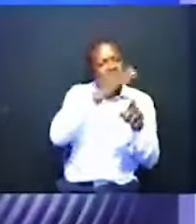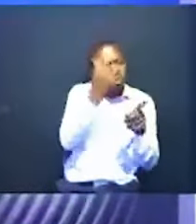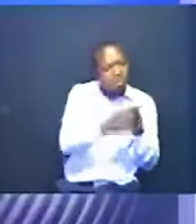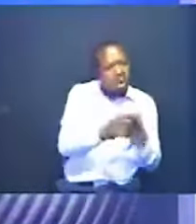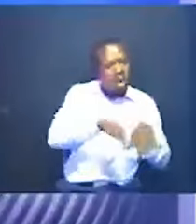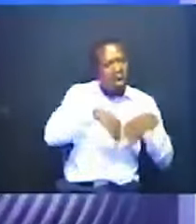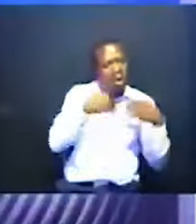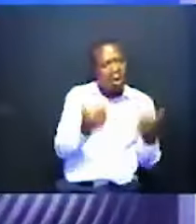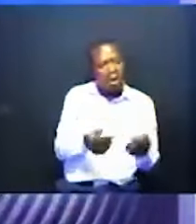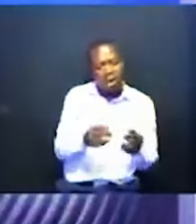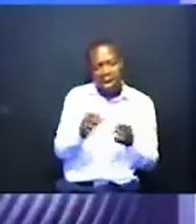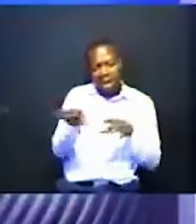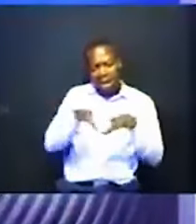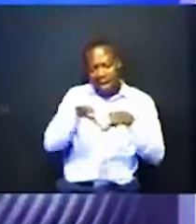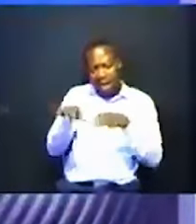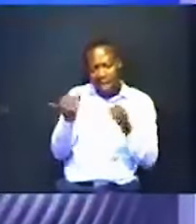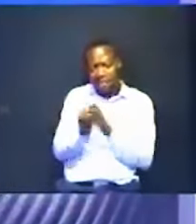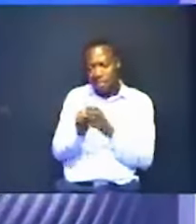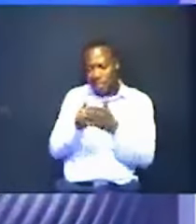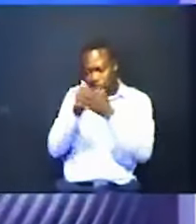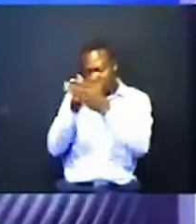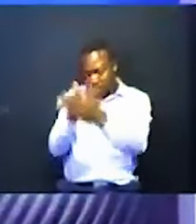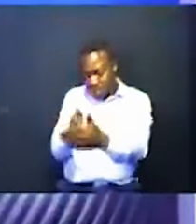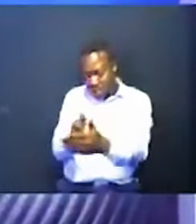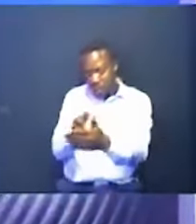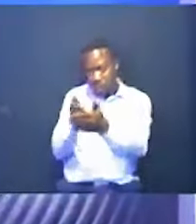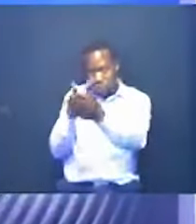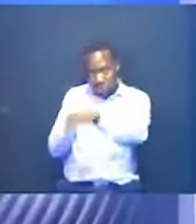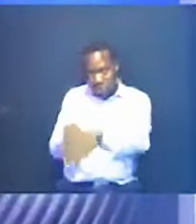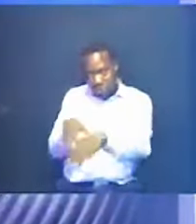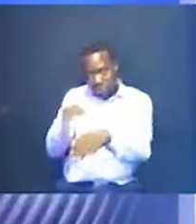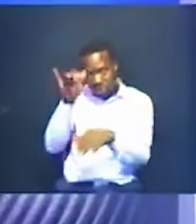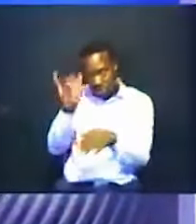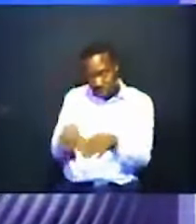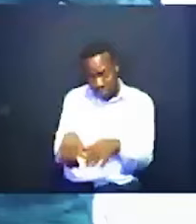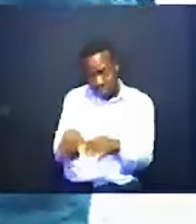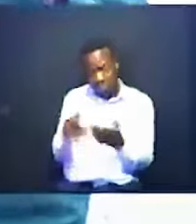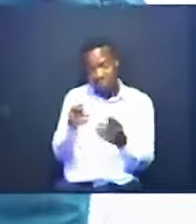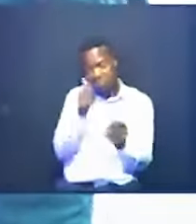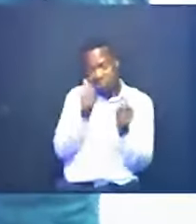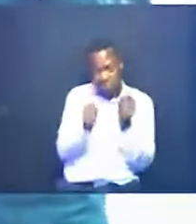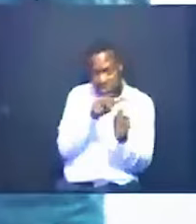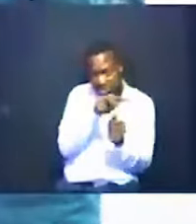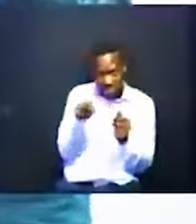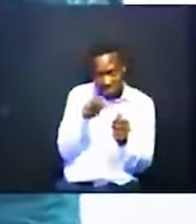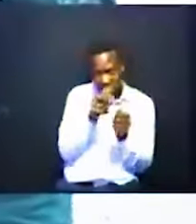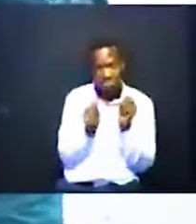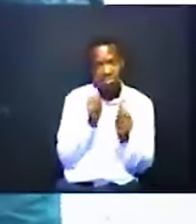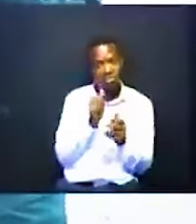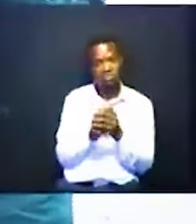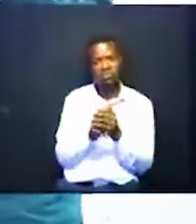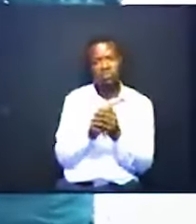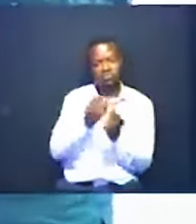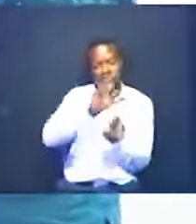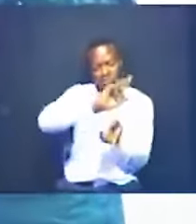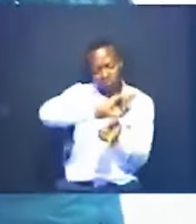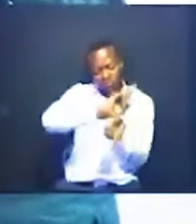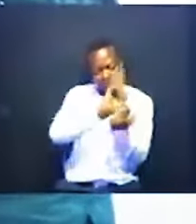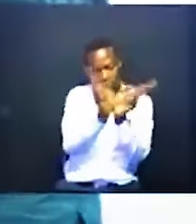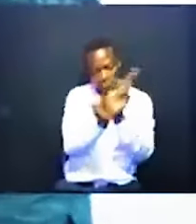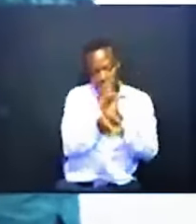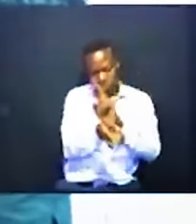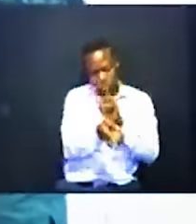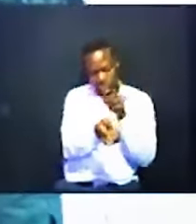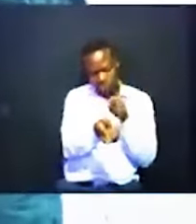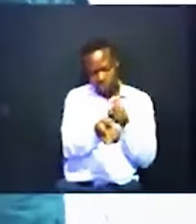death. Nanso ejina nia wo sesa wadwene afri ho e dia kon ho no ho e fa enwuma pa ho anase nia ekowuo mu ho. Repentance is a call